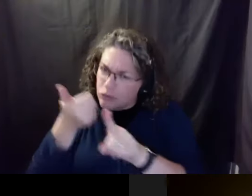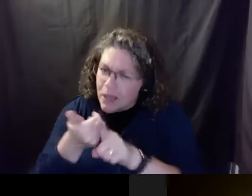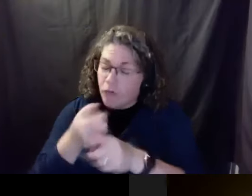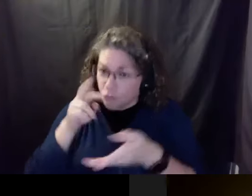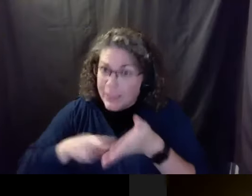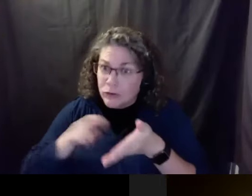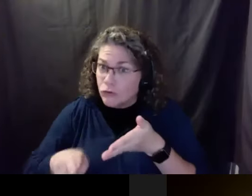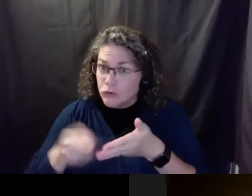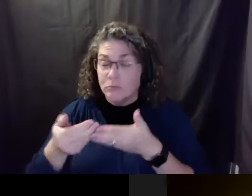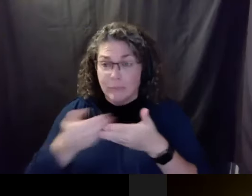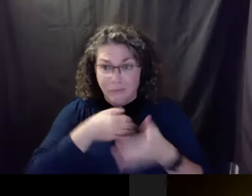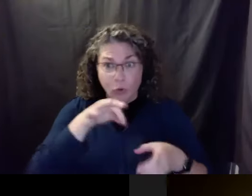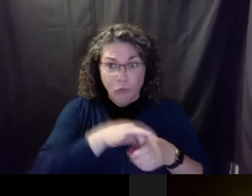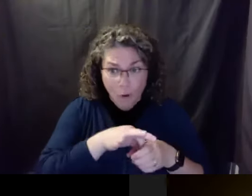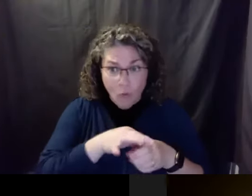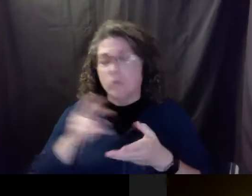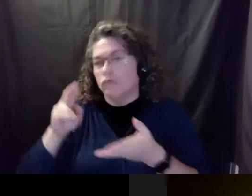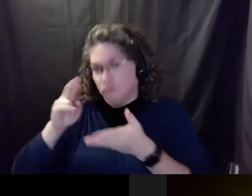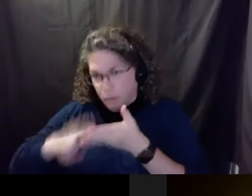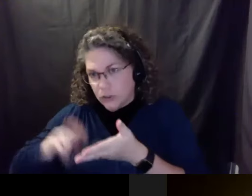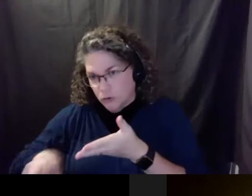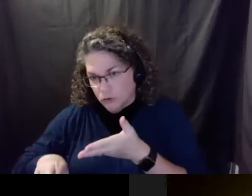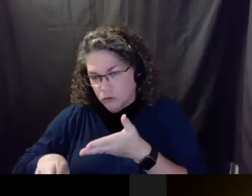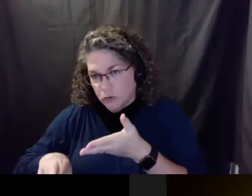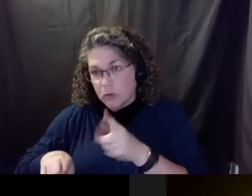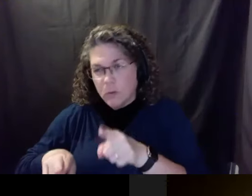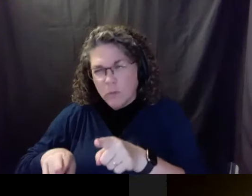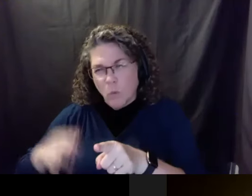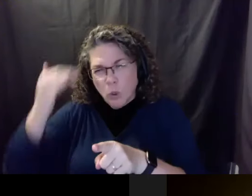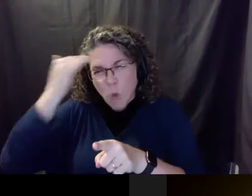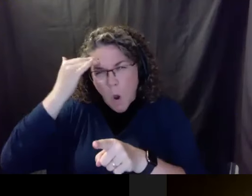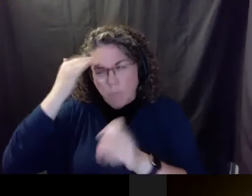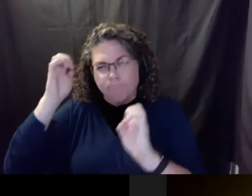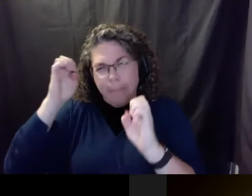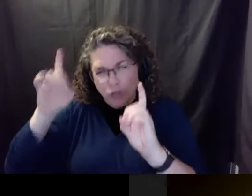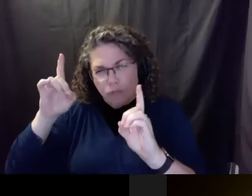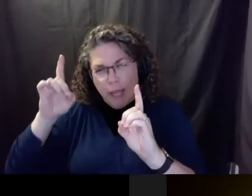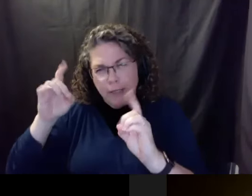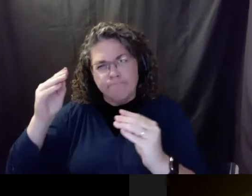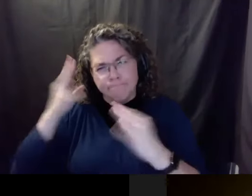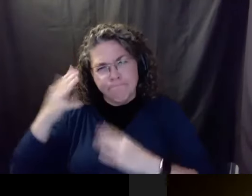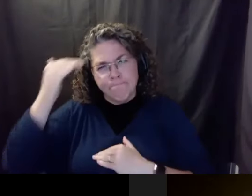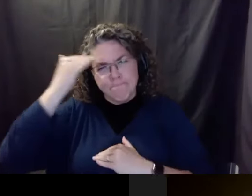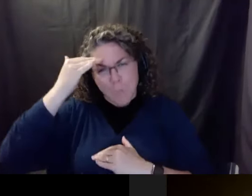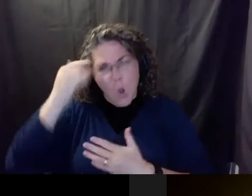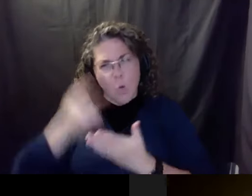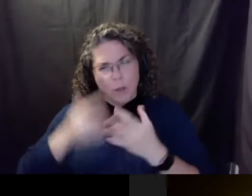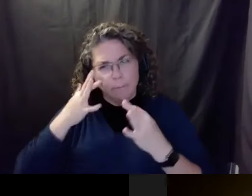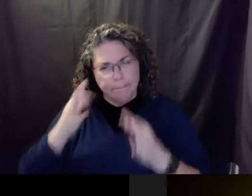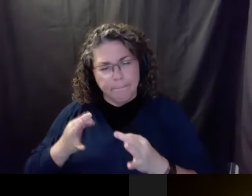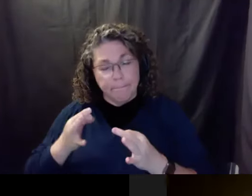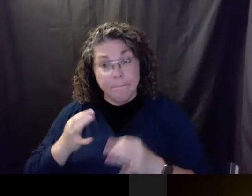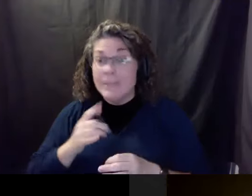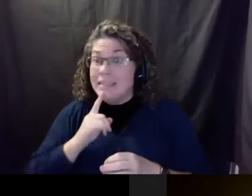on them. That way, you can make an educated and informed decision and make sure that your